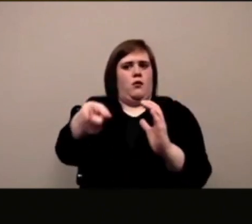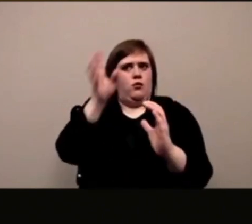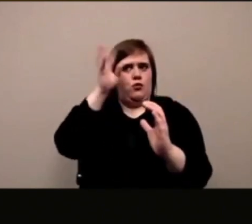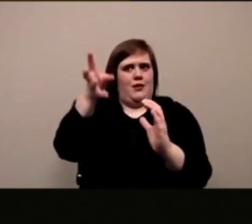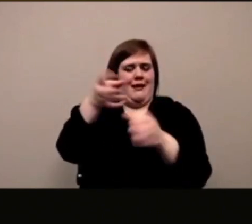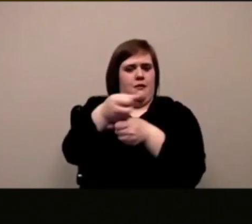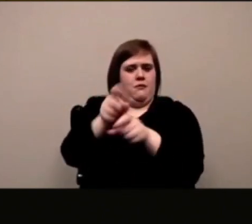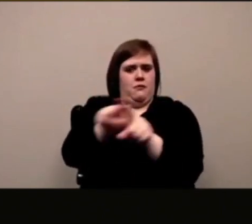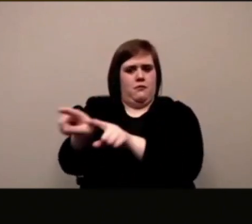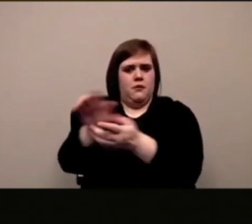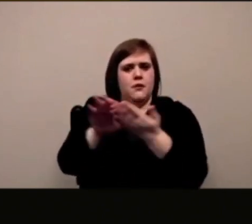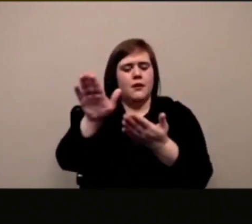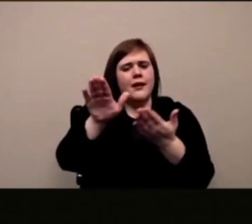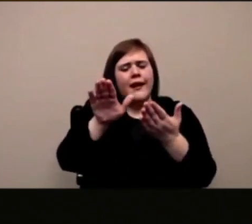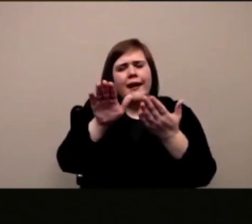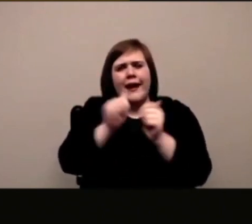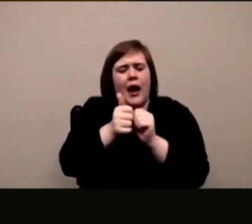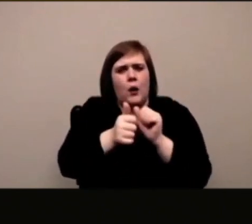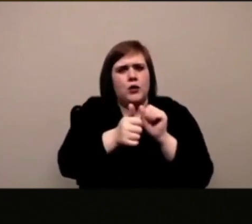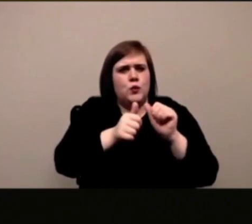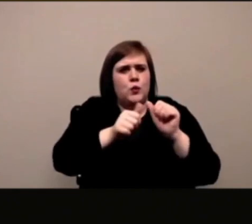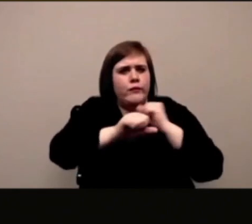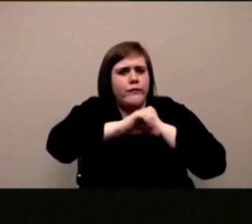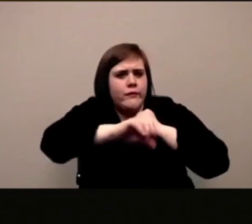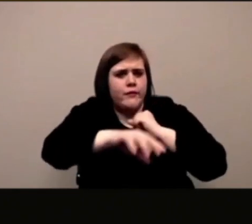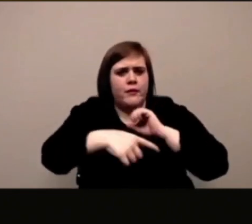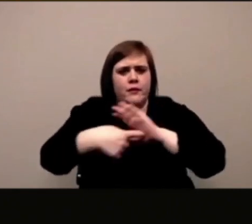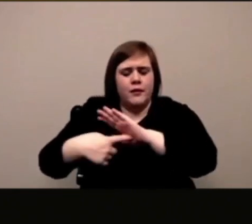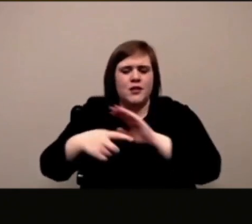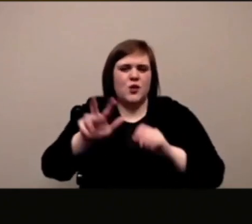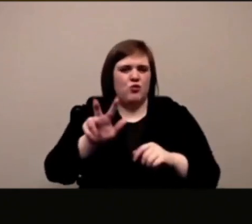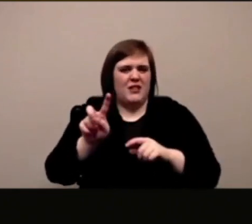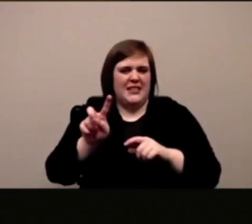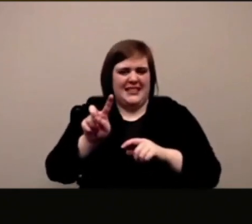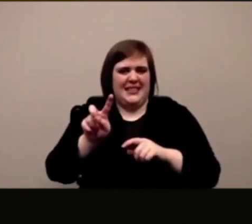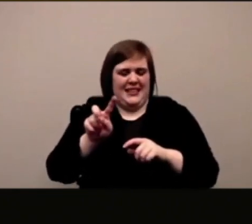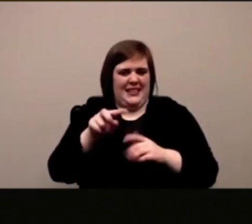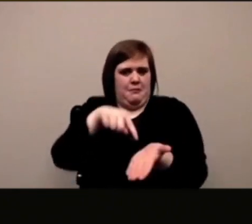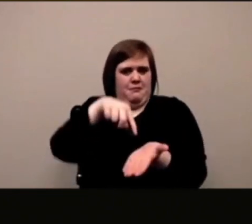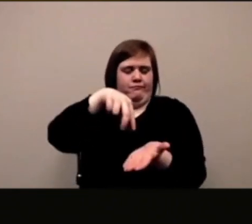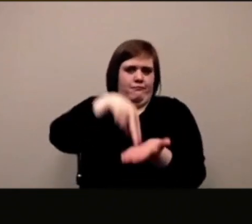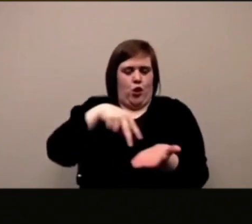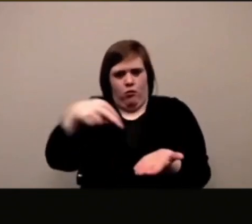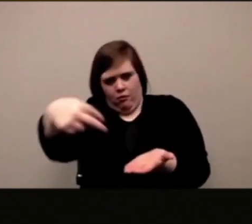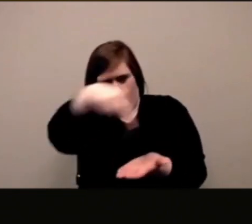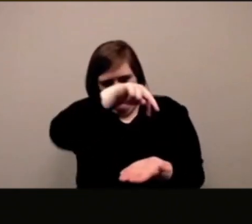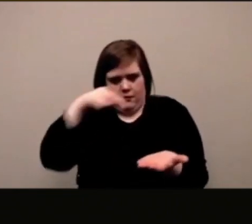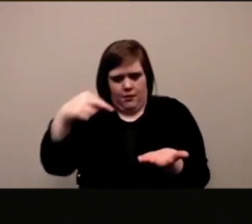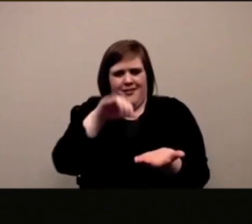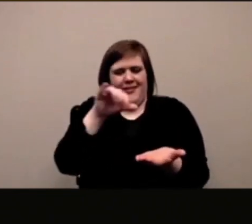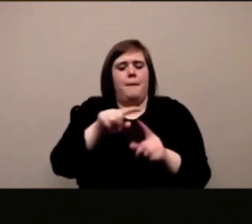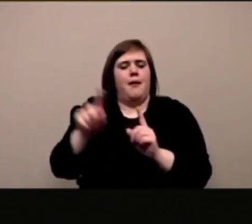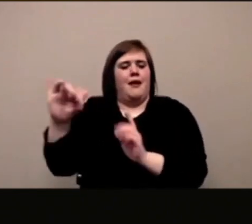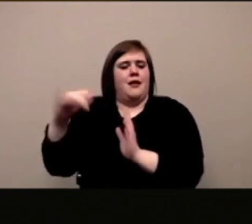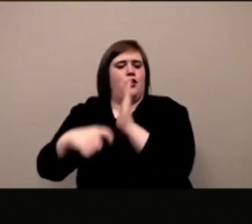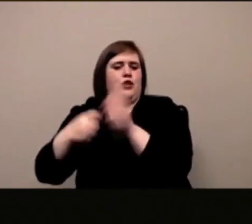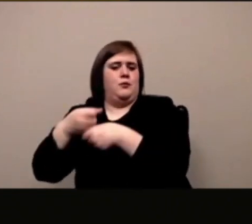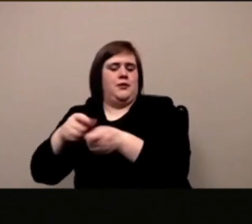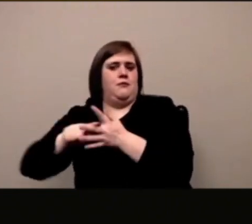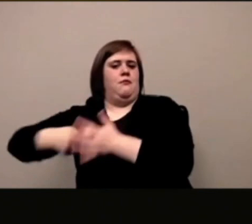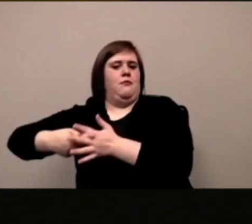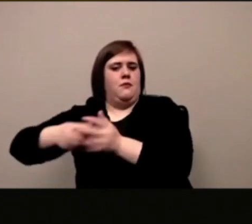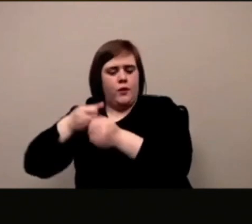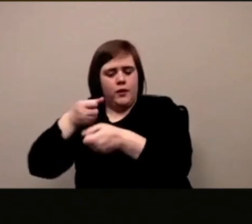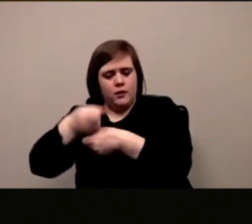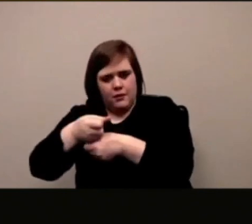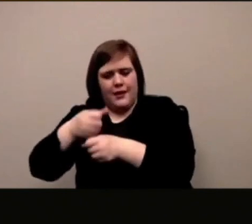various ways of advertising and displaying. So there's 3D modeling, but the Scratch piece that I love the most is one of the first parts. They create a